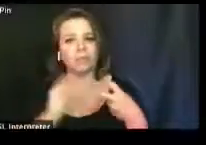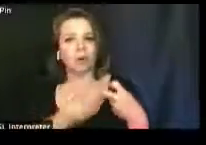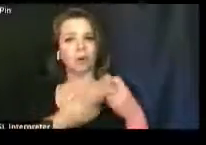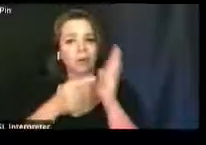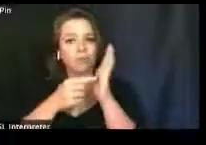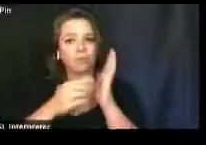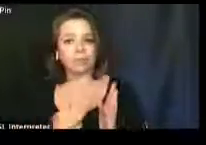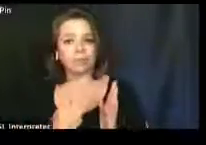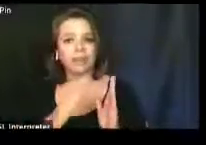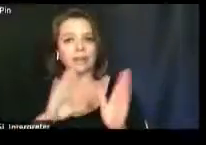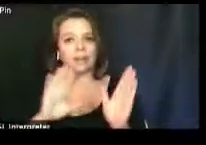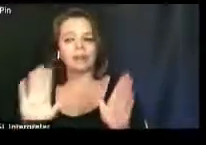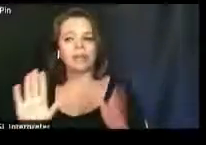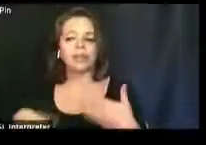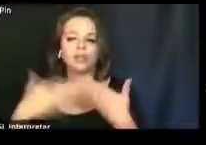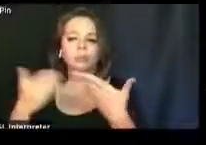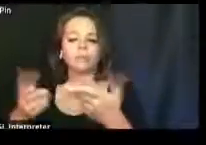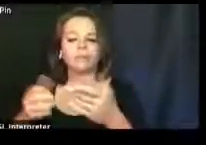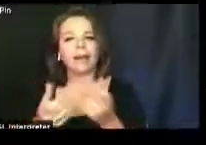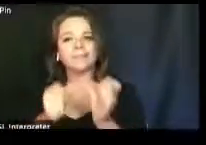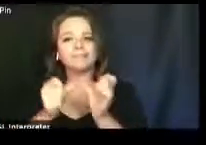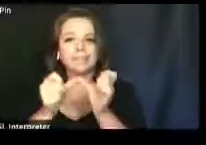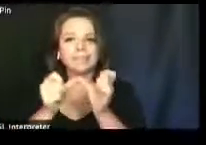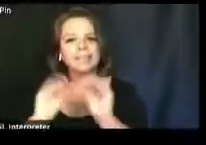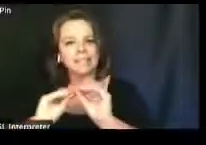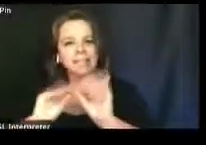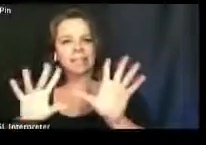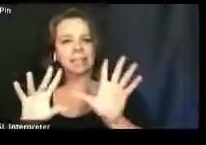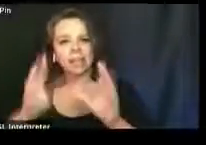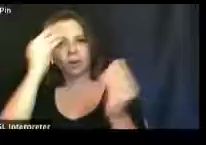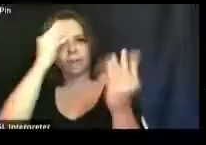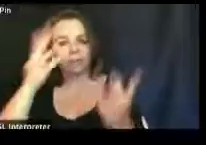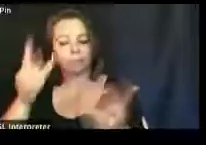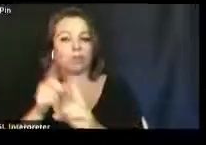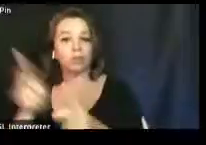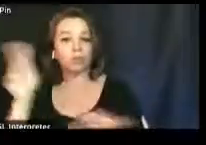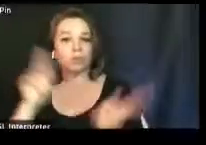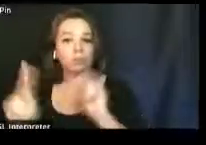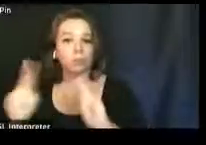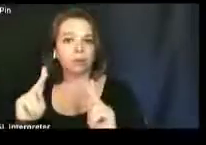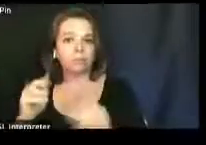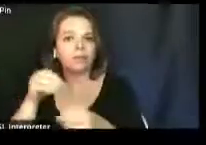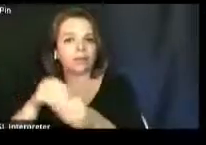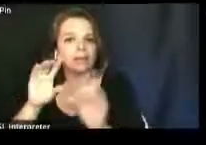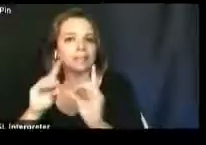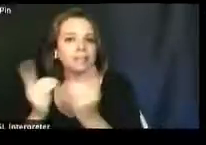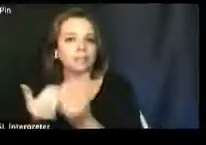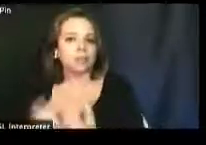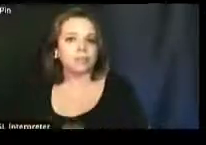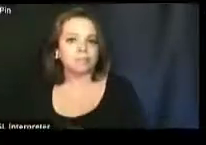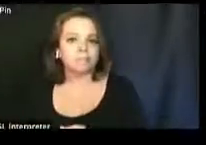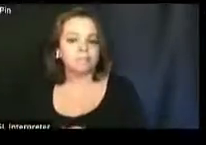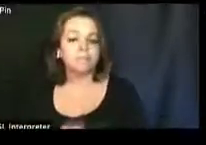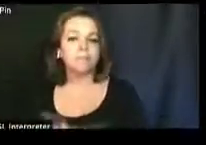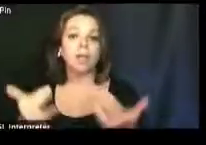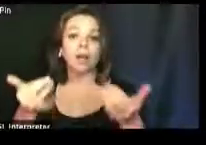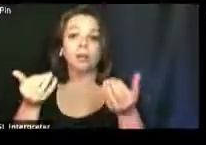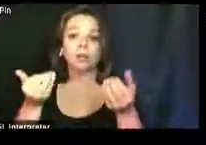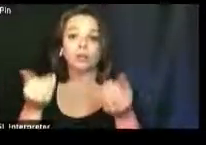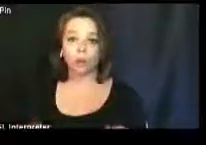representatives to give consistent, clear information to the people in their district.